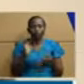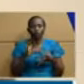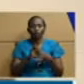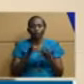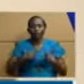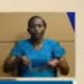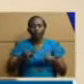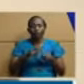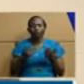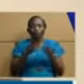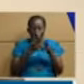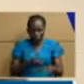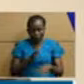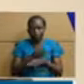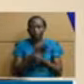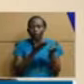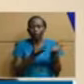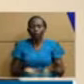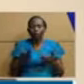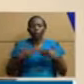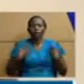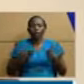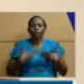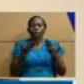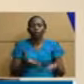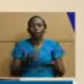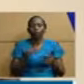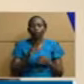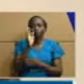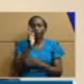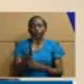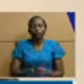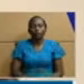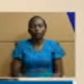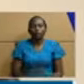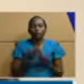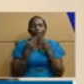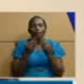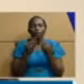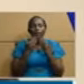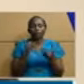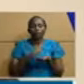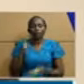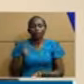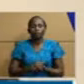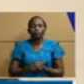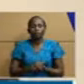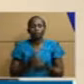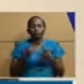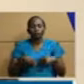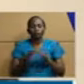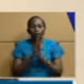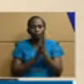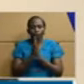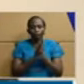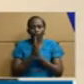virtually. Honorable Minister, you're most welcome. We're happy to have you this afternoon. Thank you. Thank you very much. We are looking forward to your